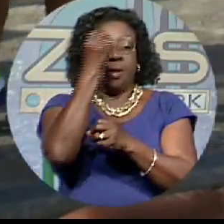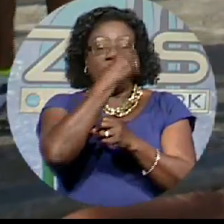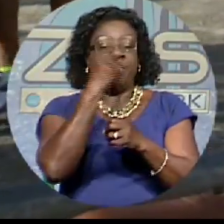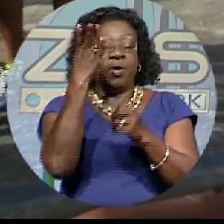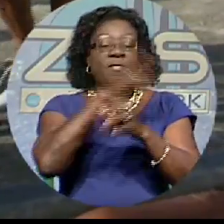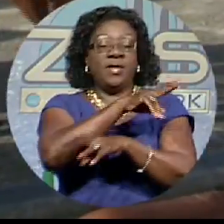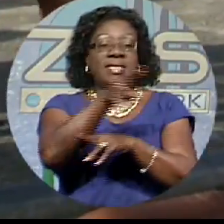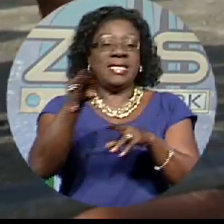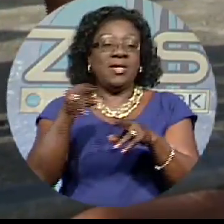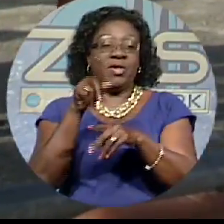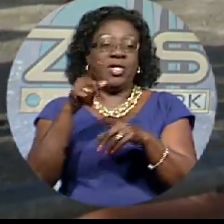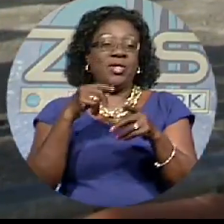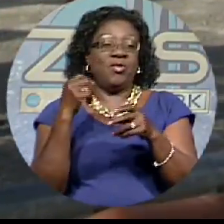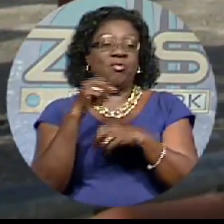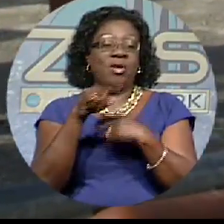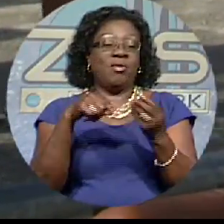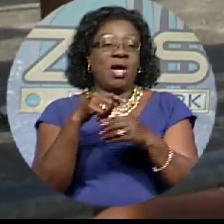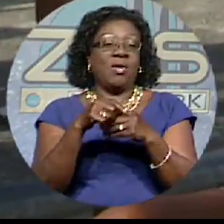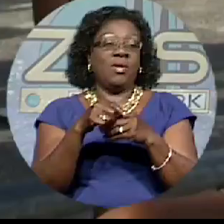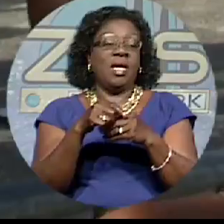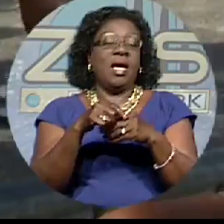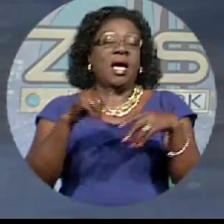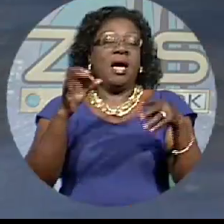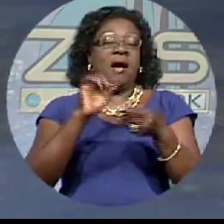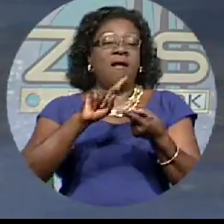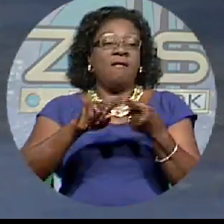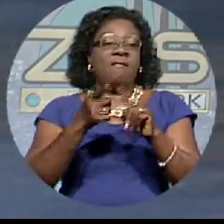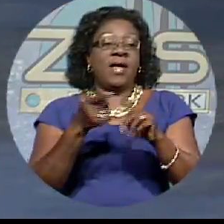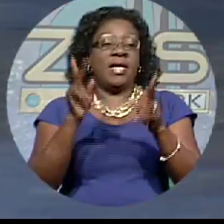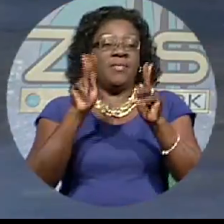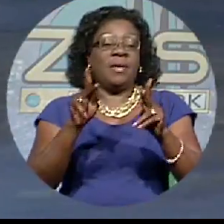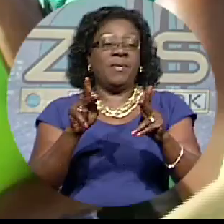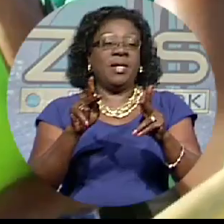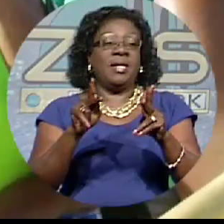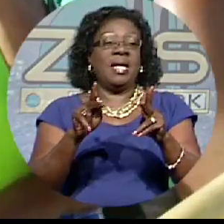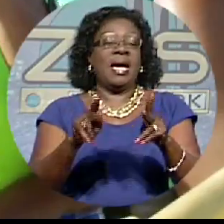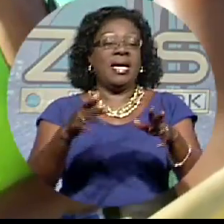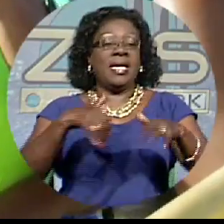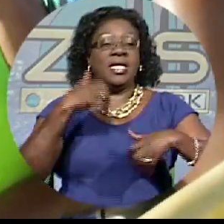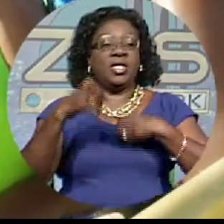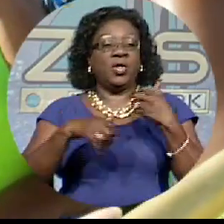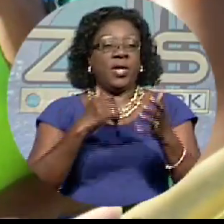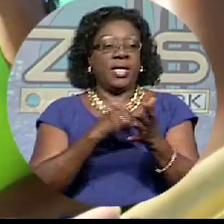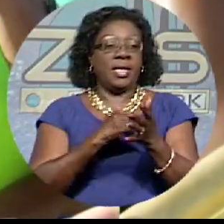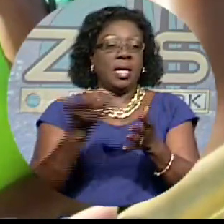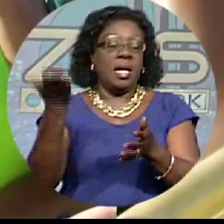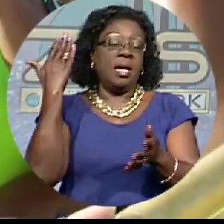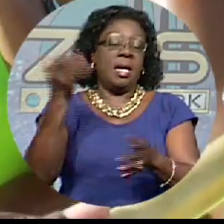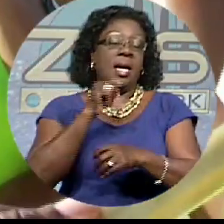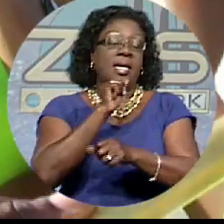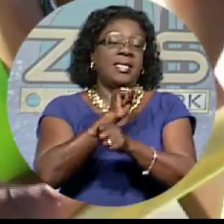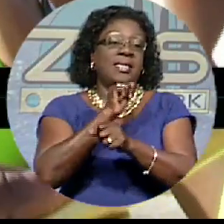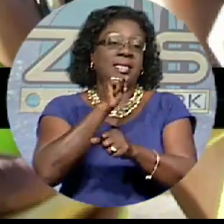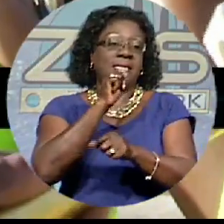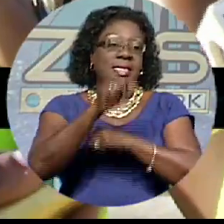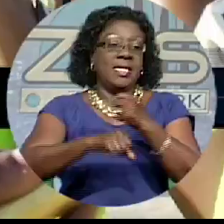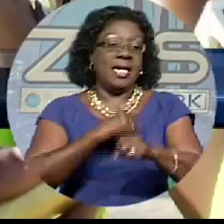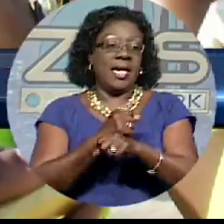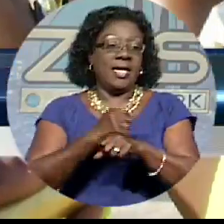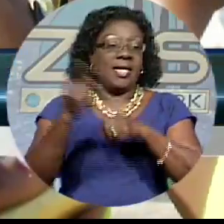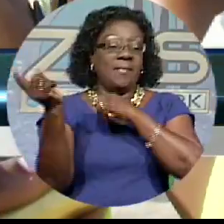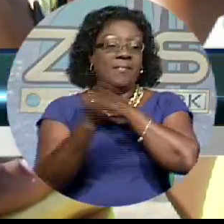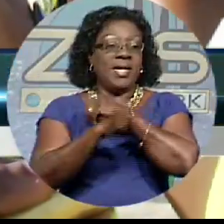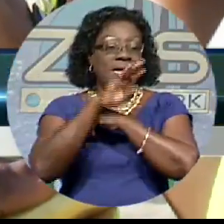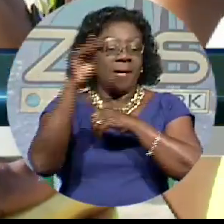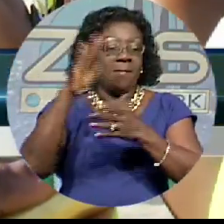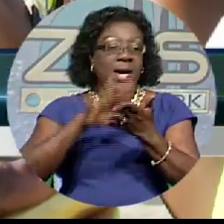scenery to run around and friendly people, so I definitely enjoyed it. Well, last year they beat me bad, so I just train